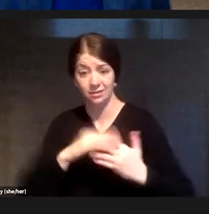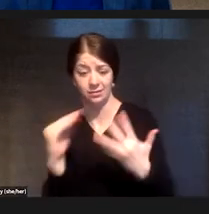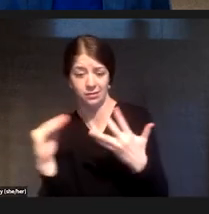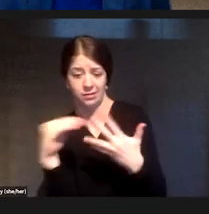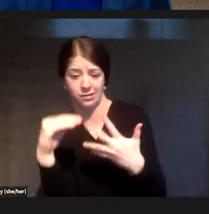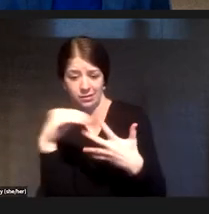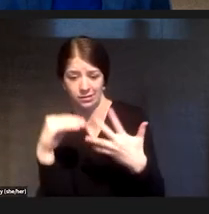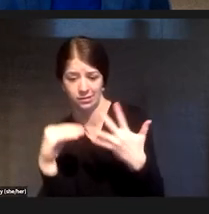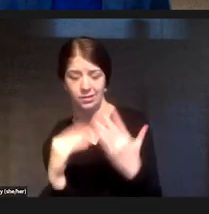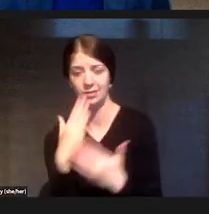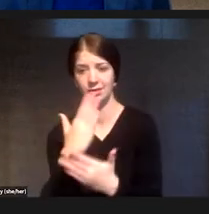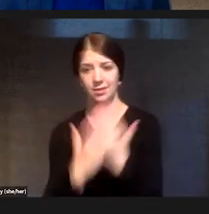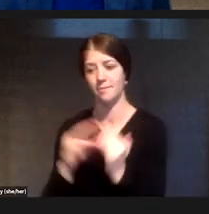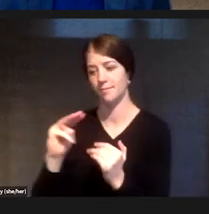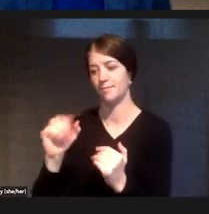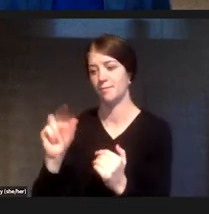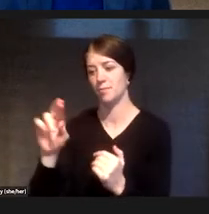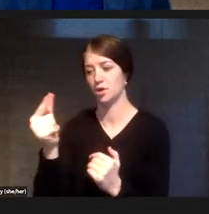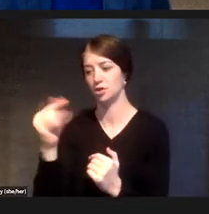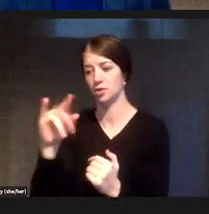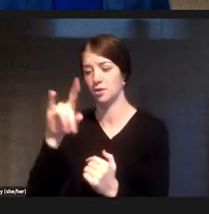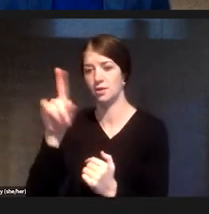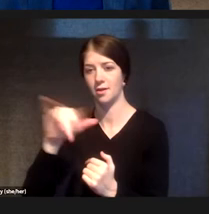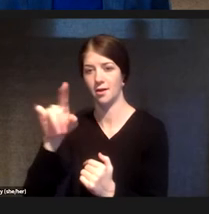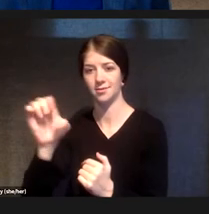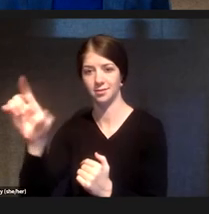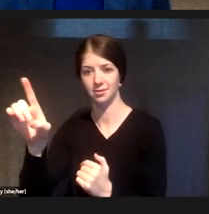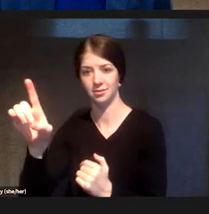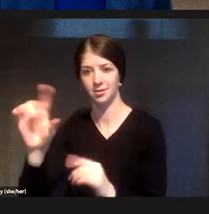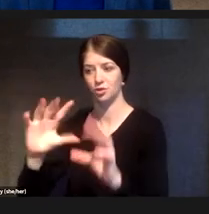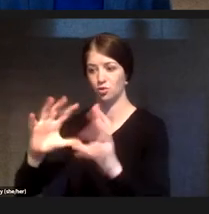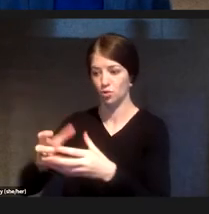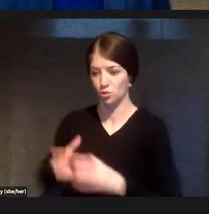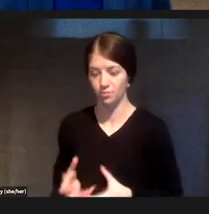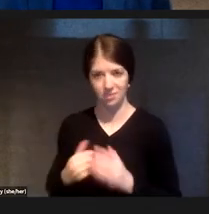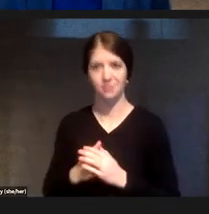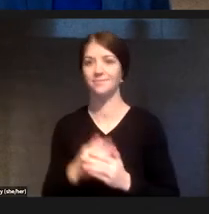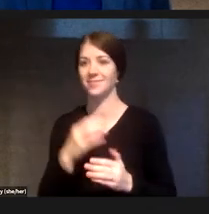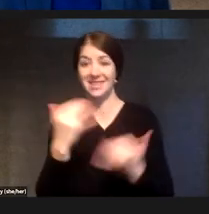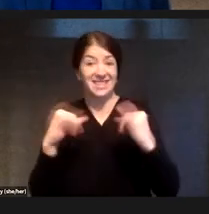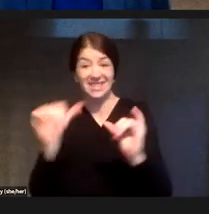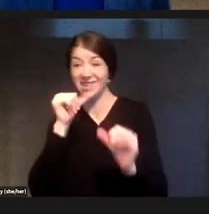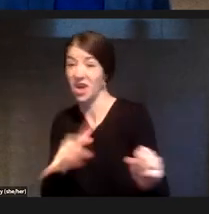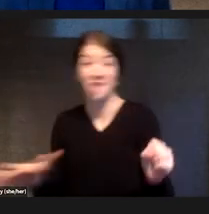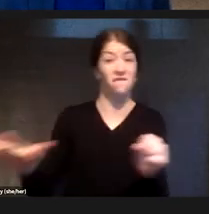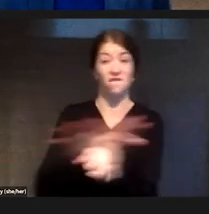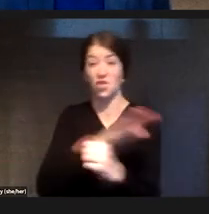our marginalized groups are sitting in, which does not even fully address the lack of accessibility in most of our spaces.